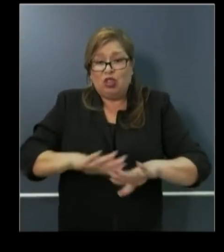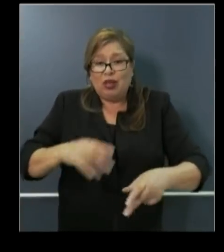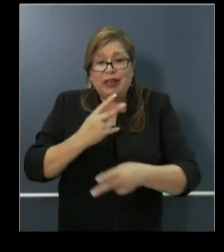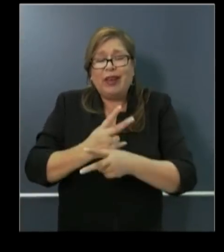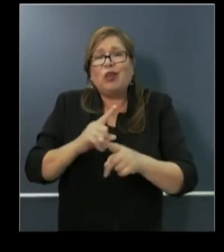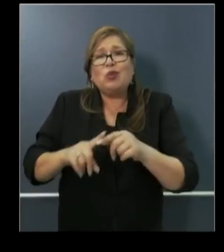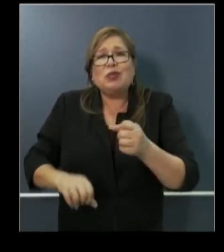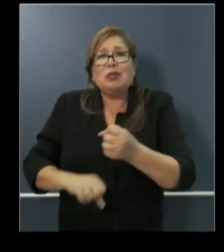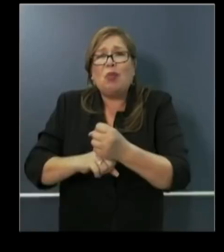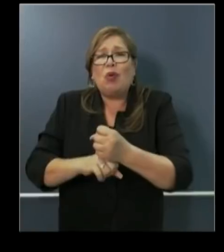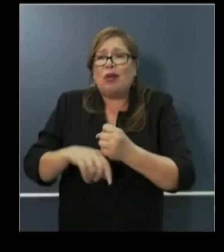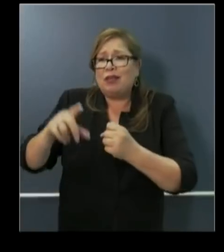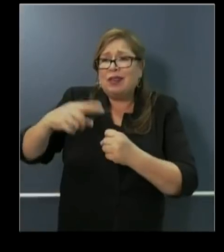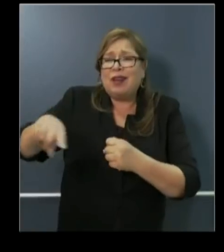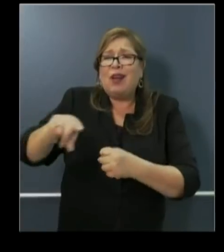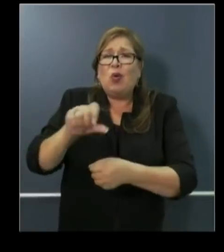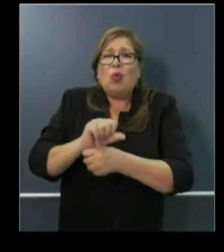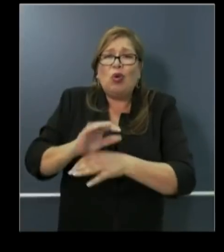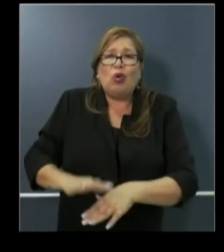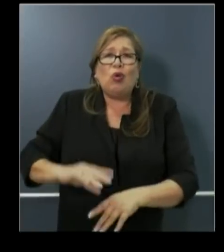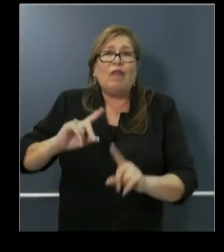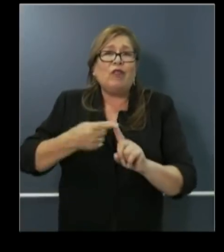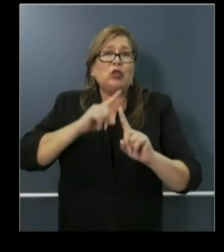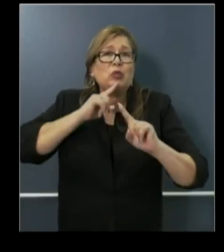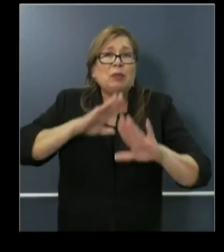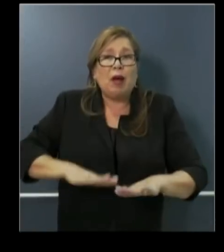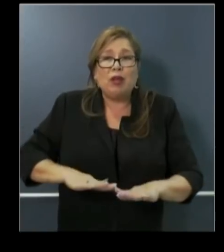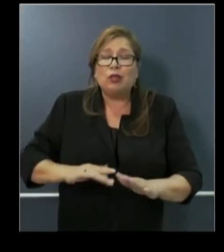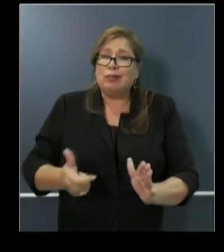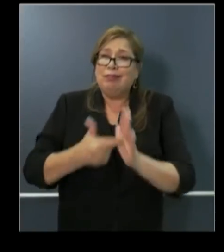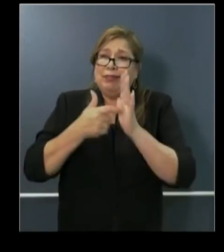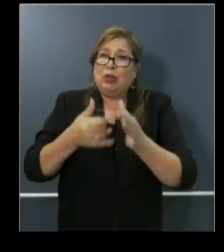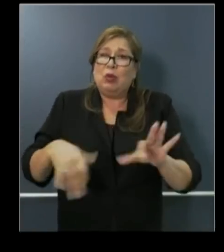and particularly our first responders and other essential workers.